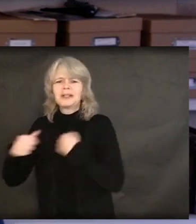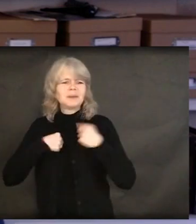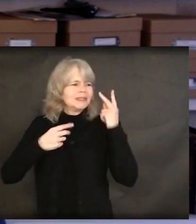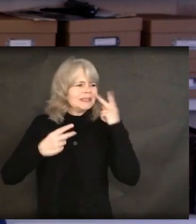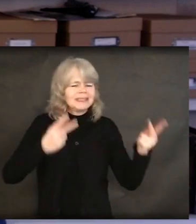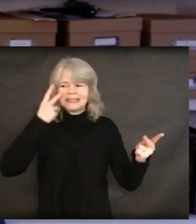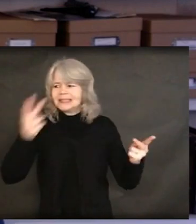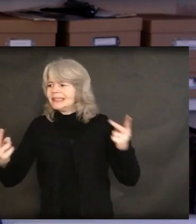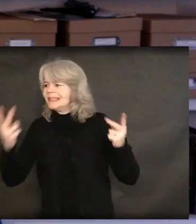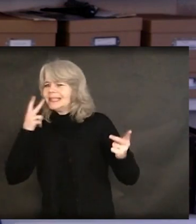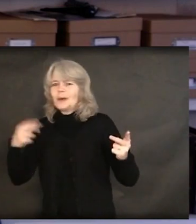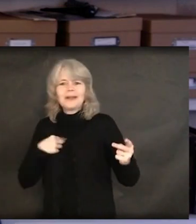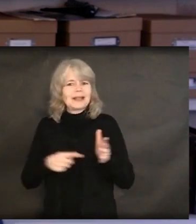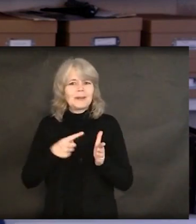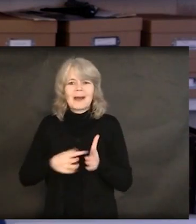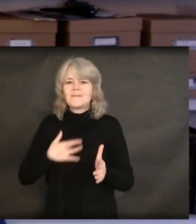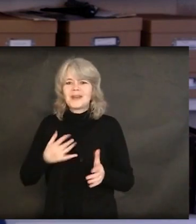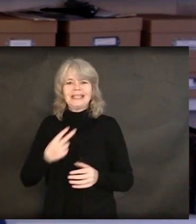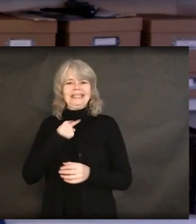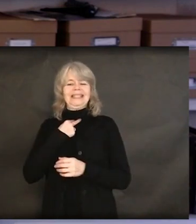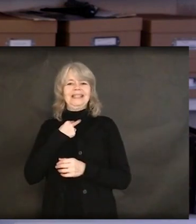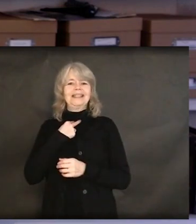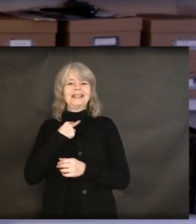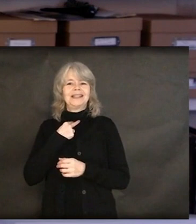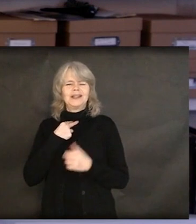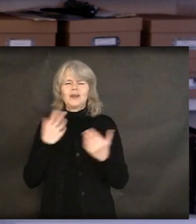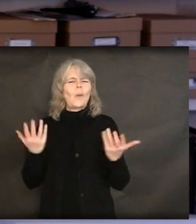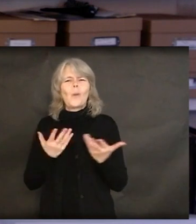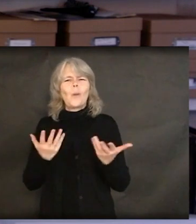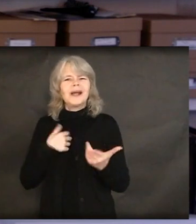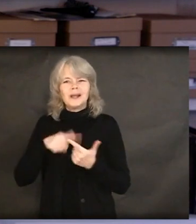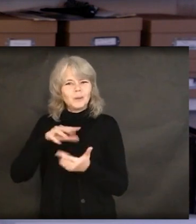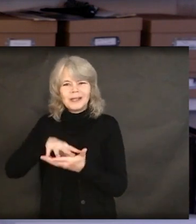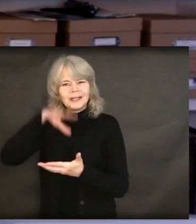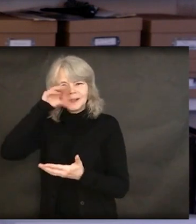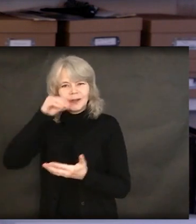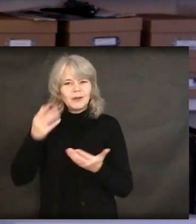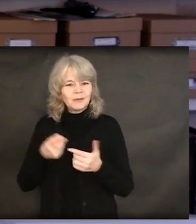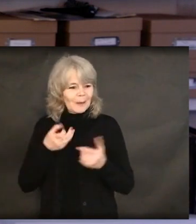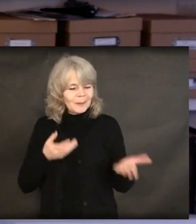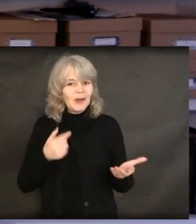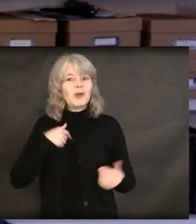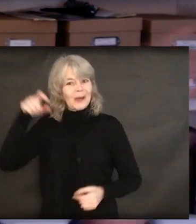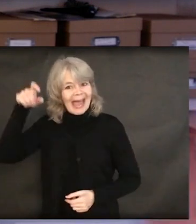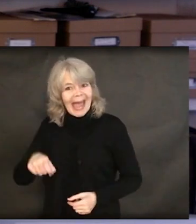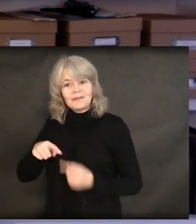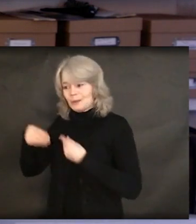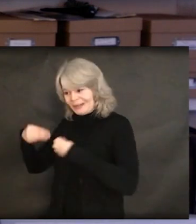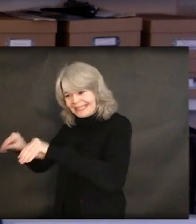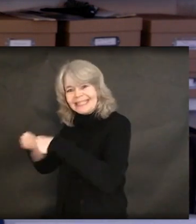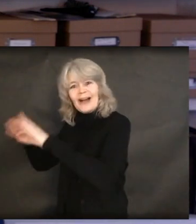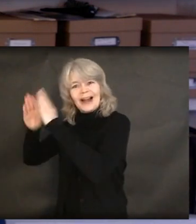destruction. So, what might we take from all this? Must we sell all